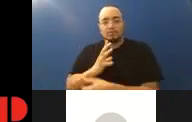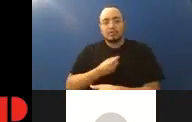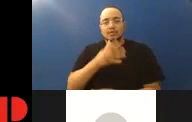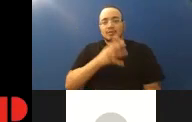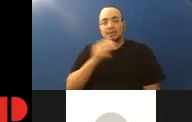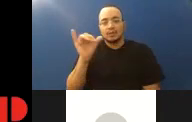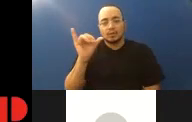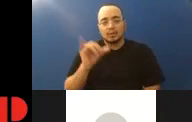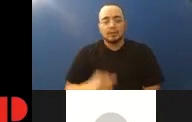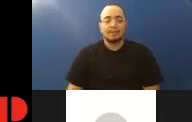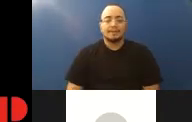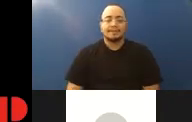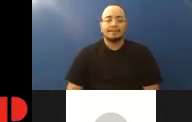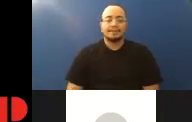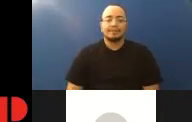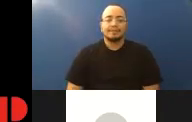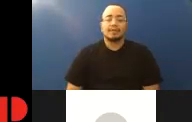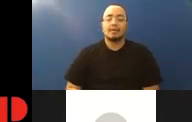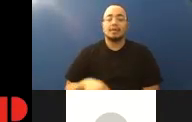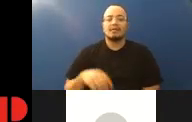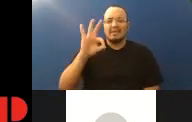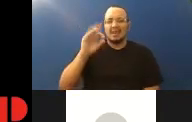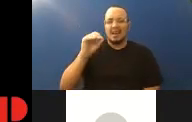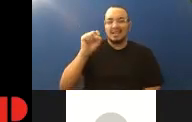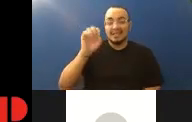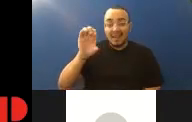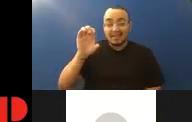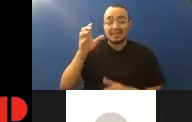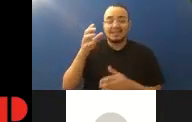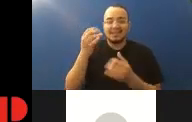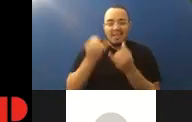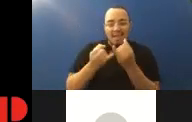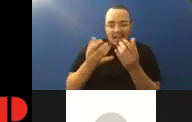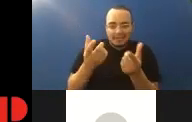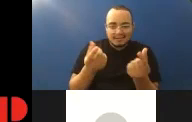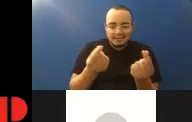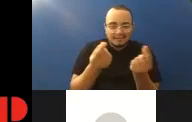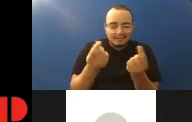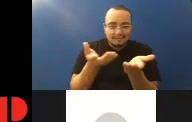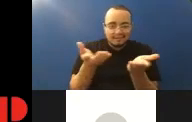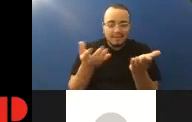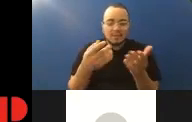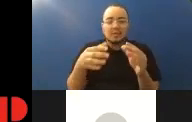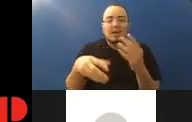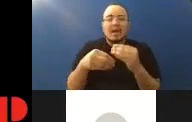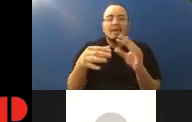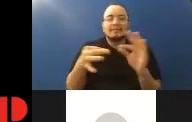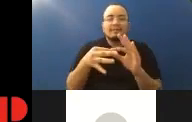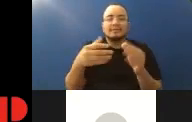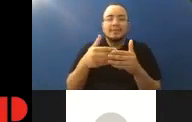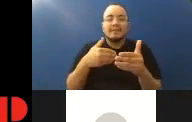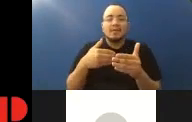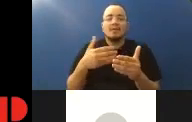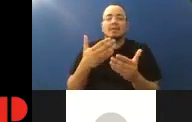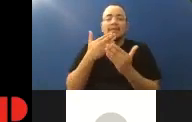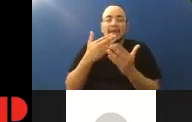We've got like 90 seconds. And so I just want to say, does anybody have a burning desire to say one last thing before we thank you profusely